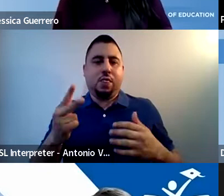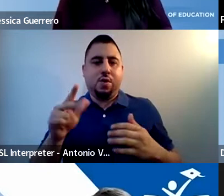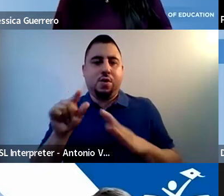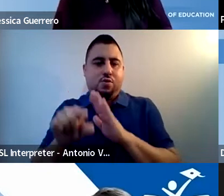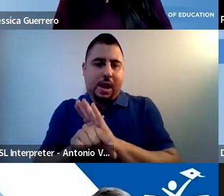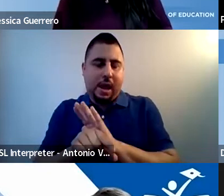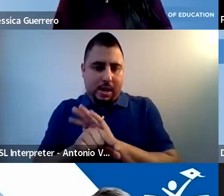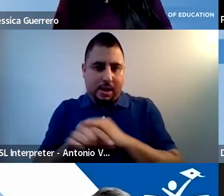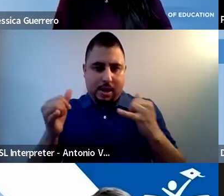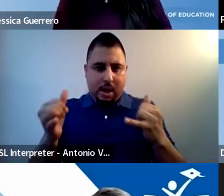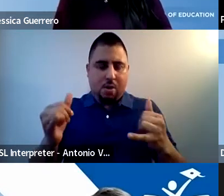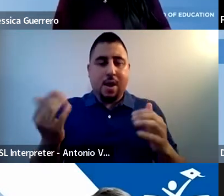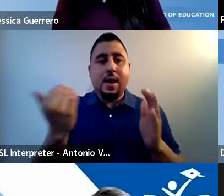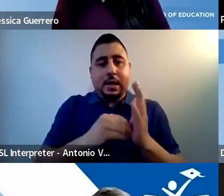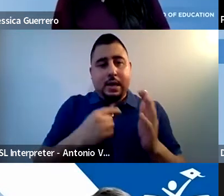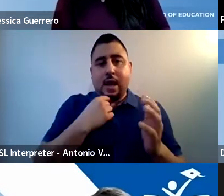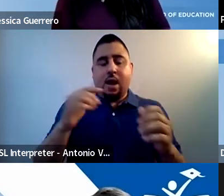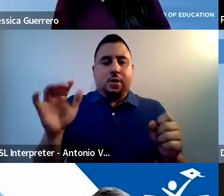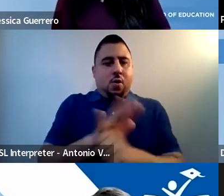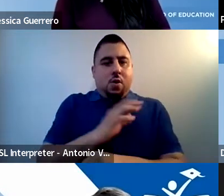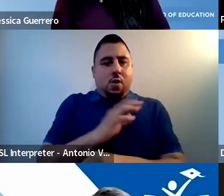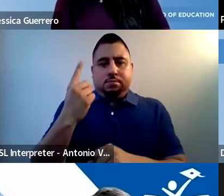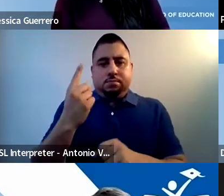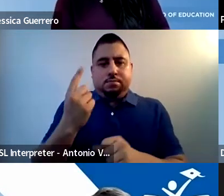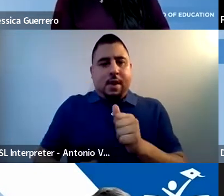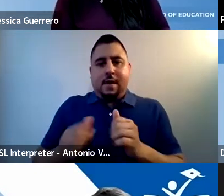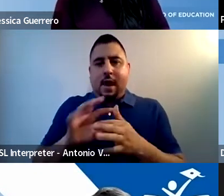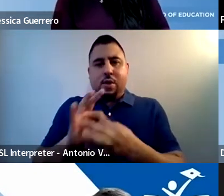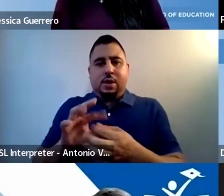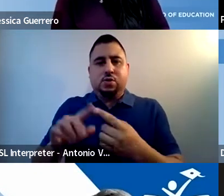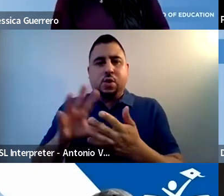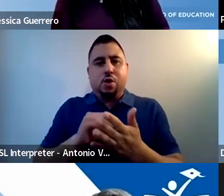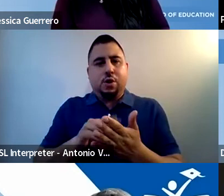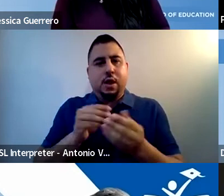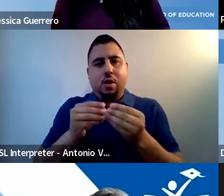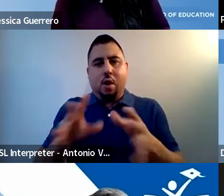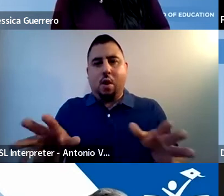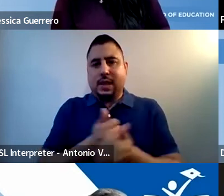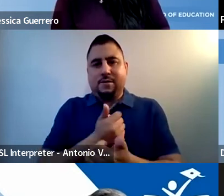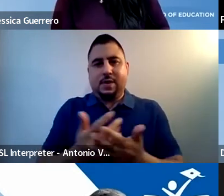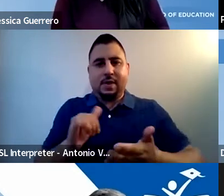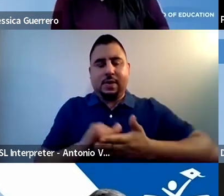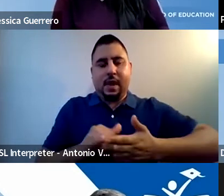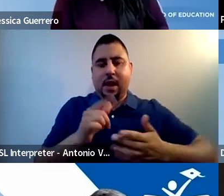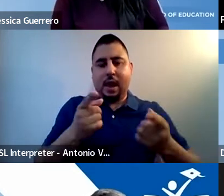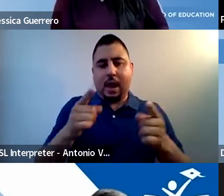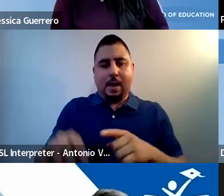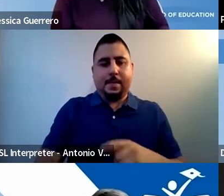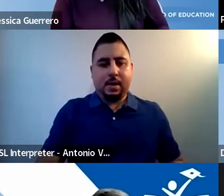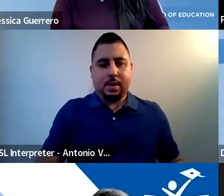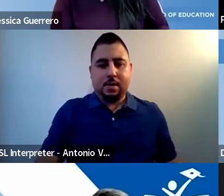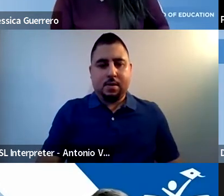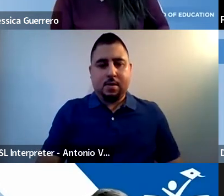grade. And again, I totally understand and relate to the learning loss and everything that occurred from